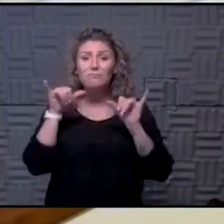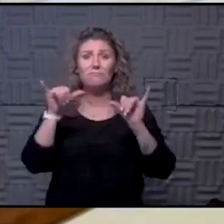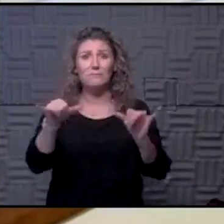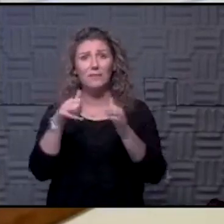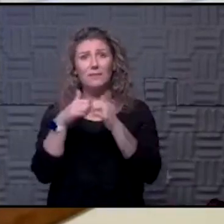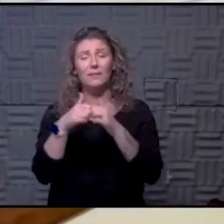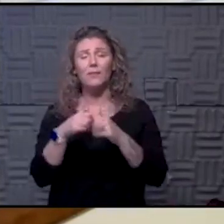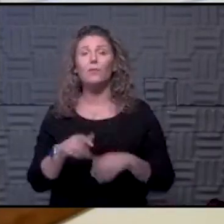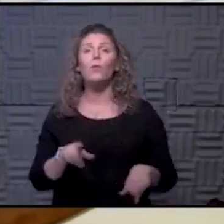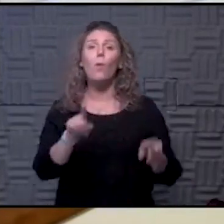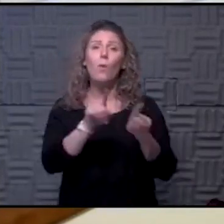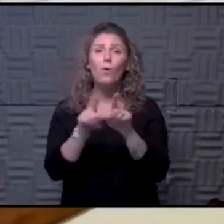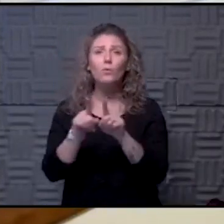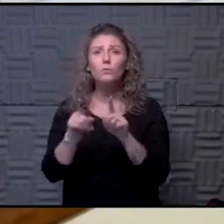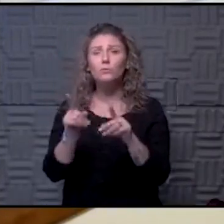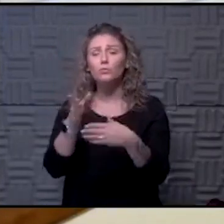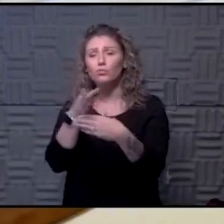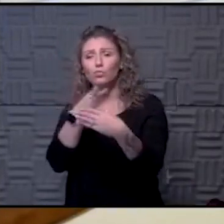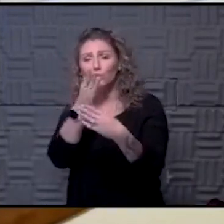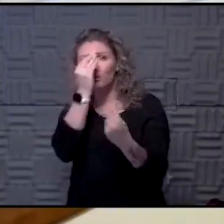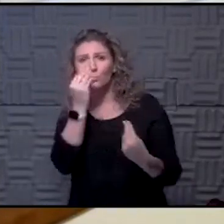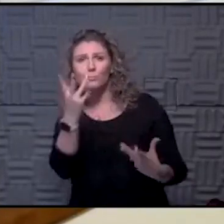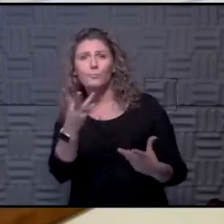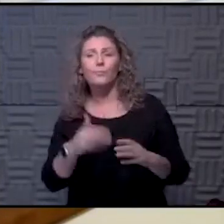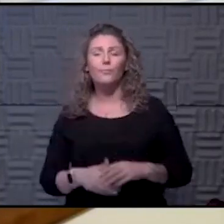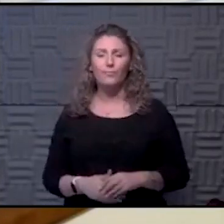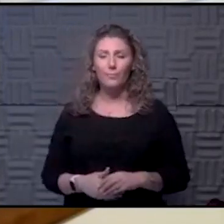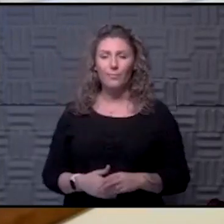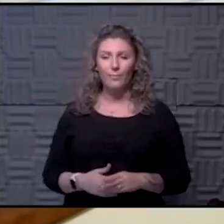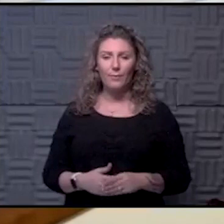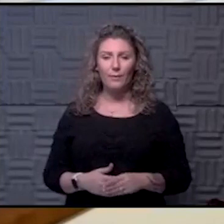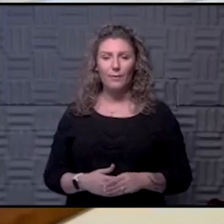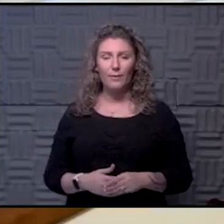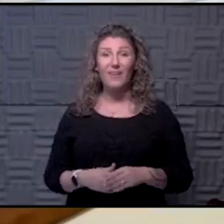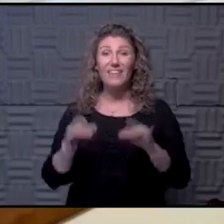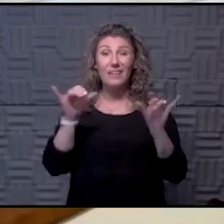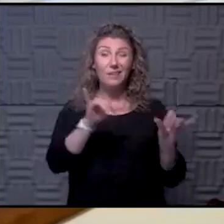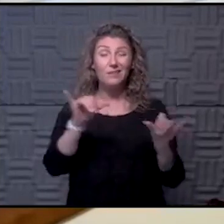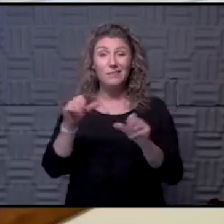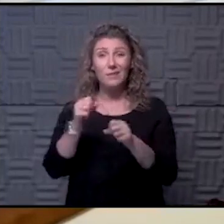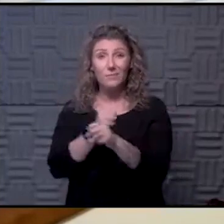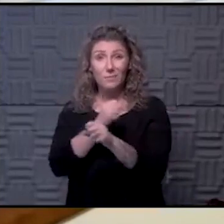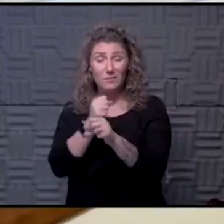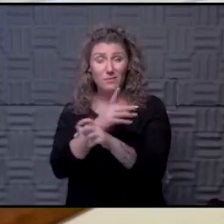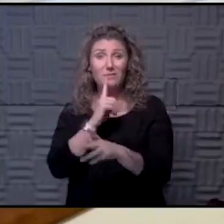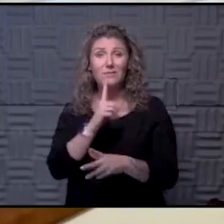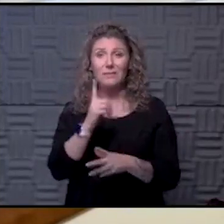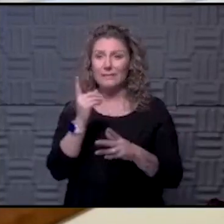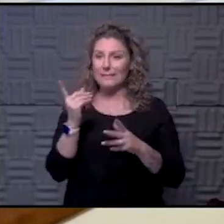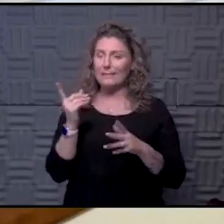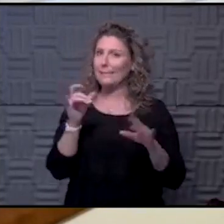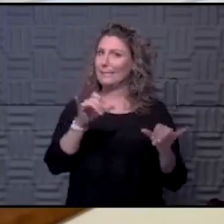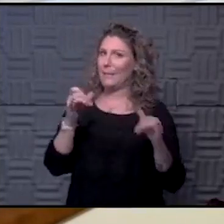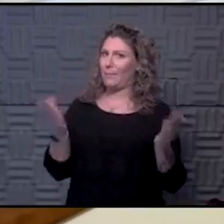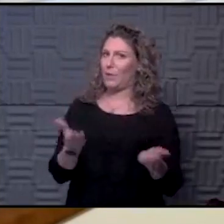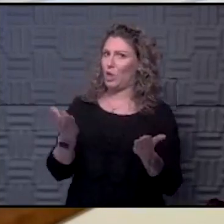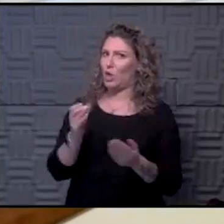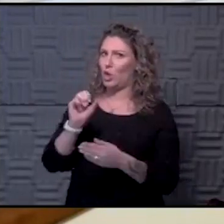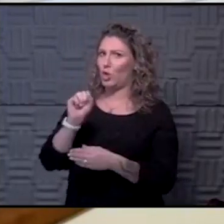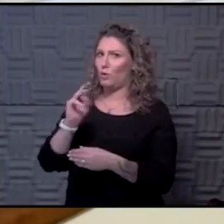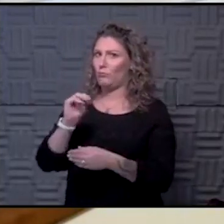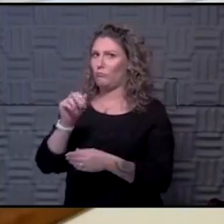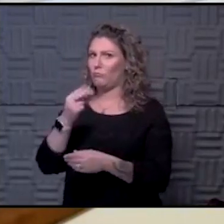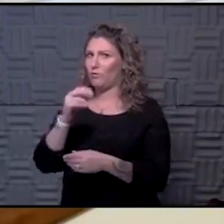I can also share that many of the same statistics are true here in Shawnee County as well. The incidence rate